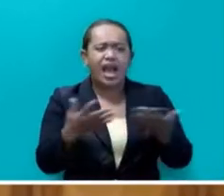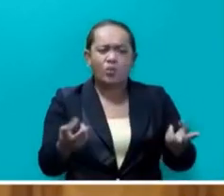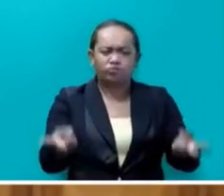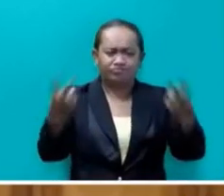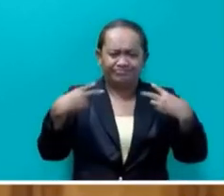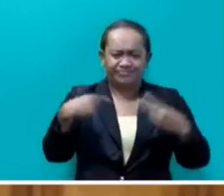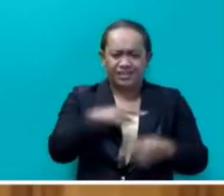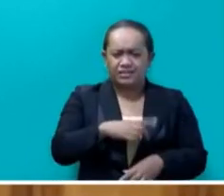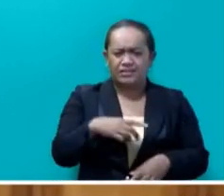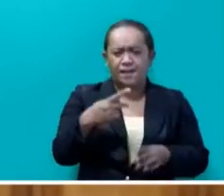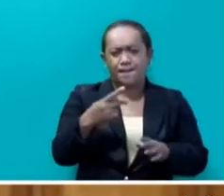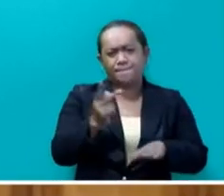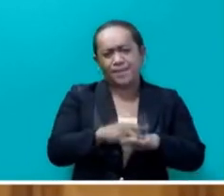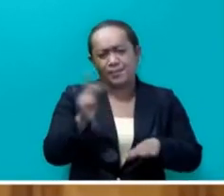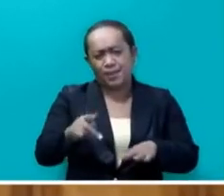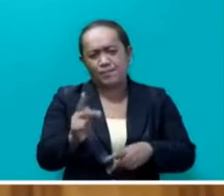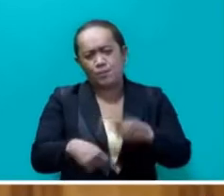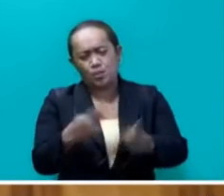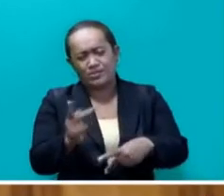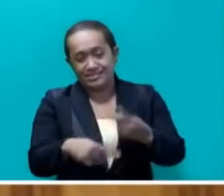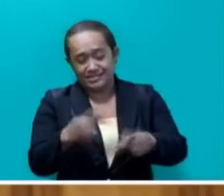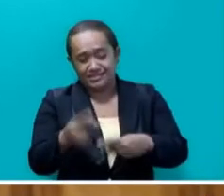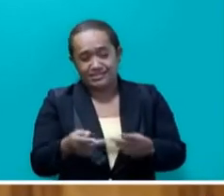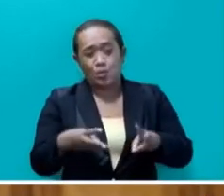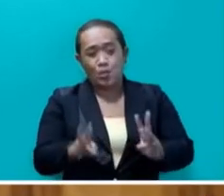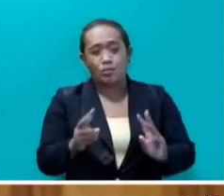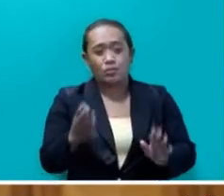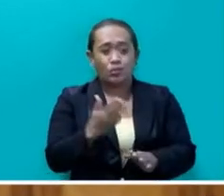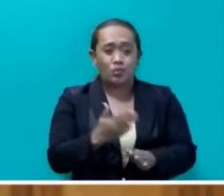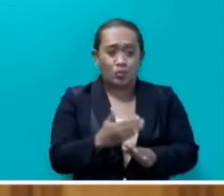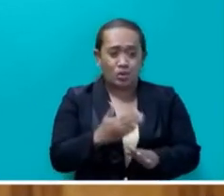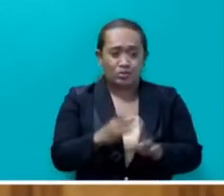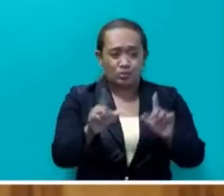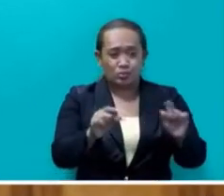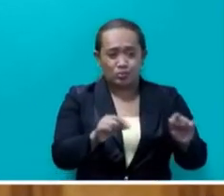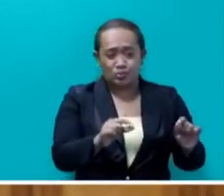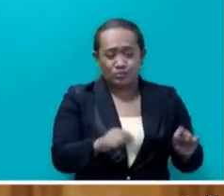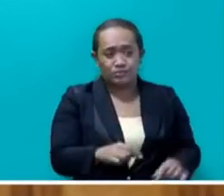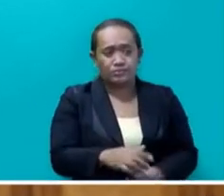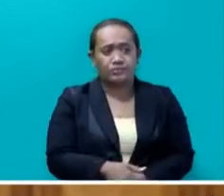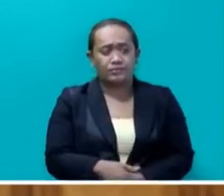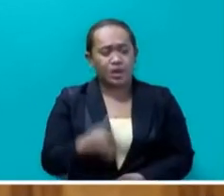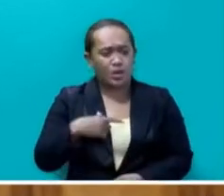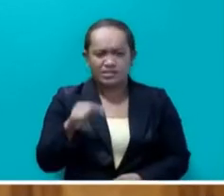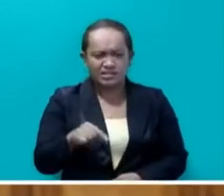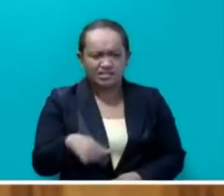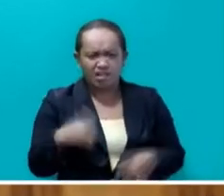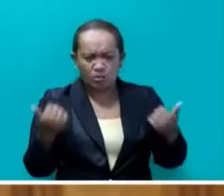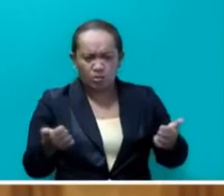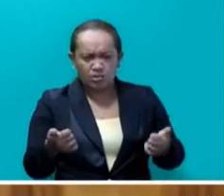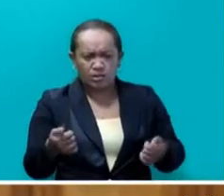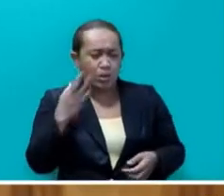parliamentary process, the way it works. And that would be tragic for this country when people lose